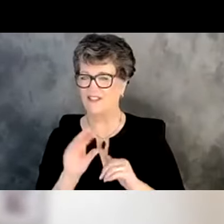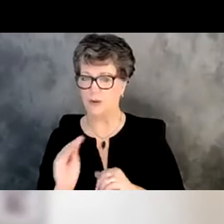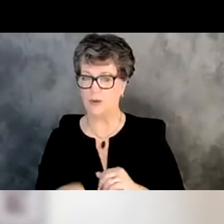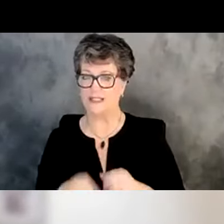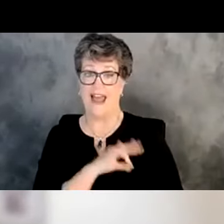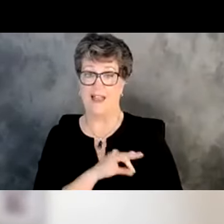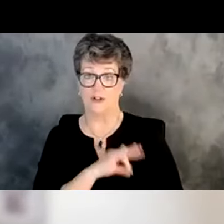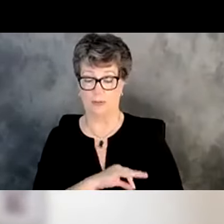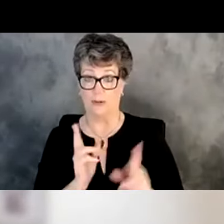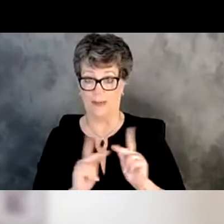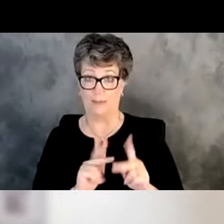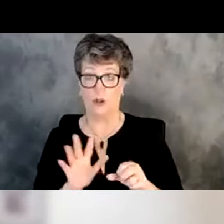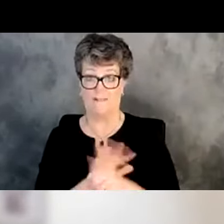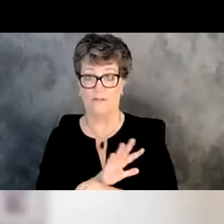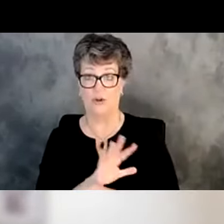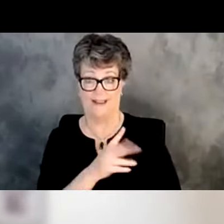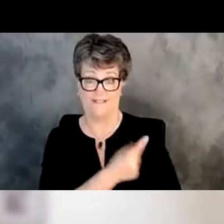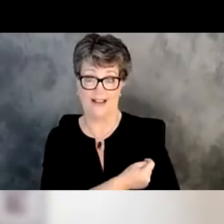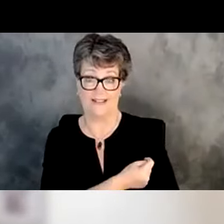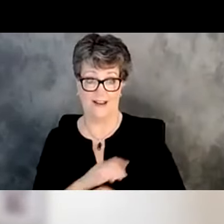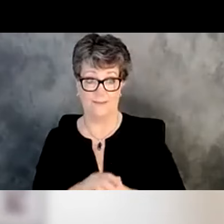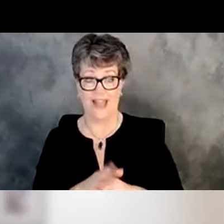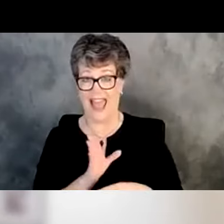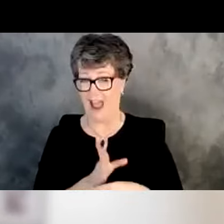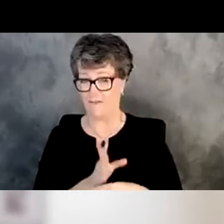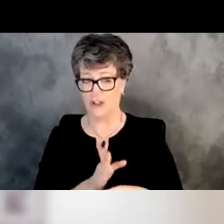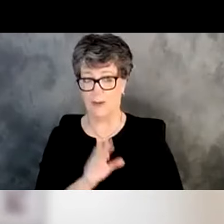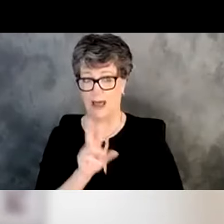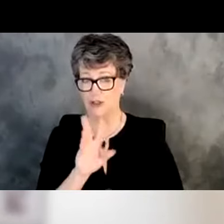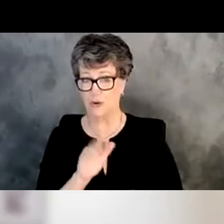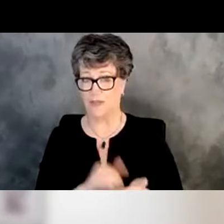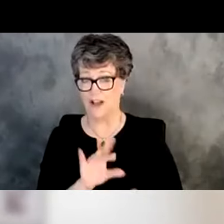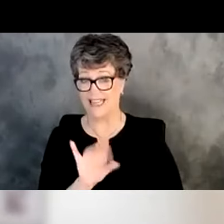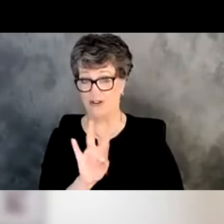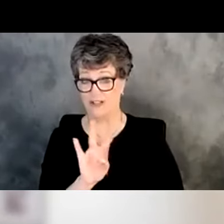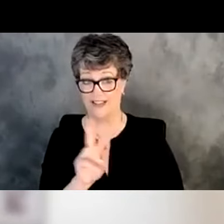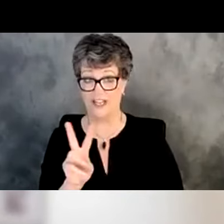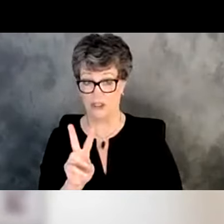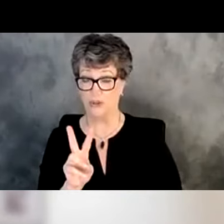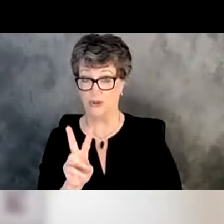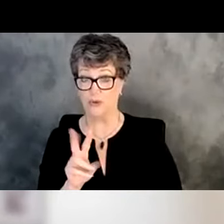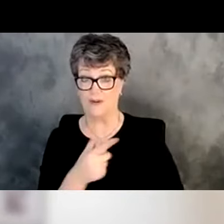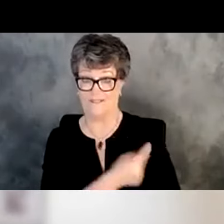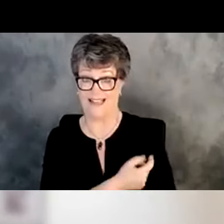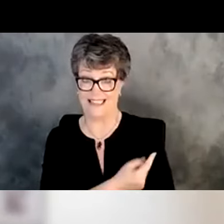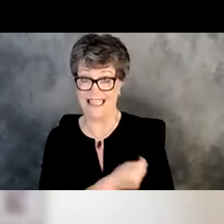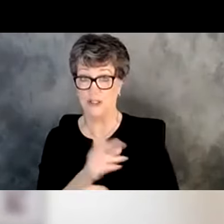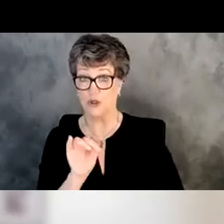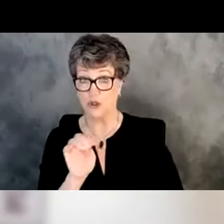residents are fully vaccinated. On average, about 2,872 doses are given in a particular day.